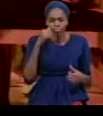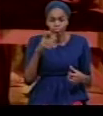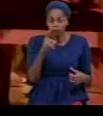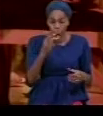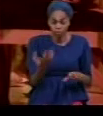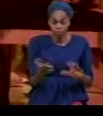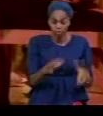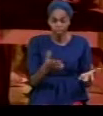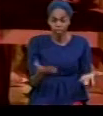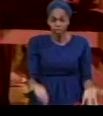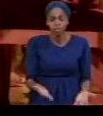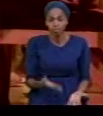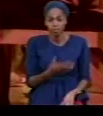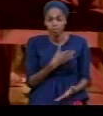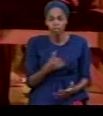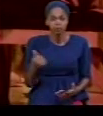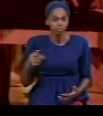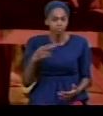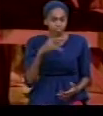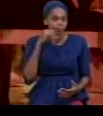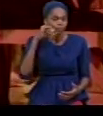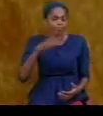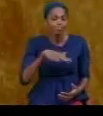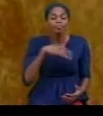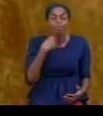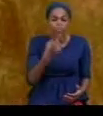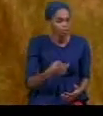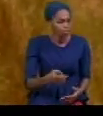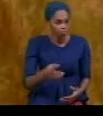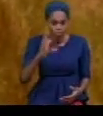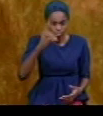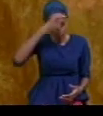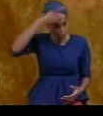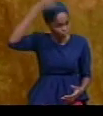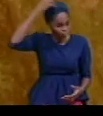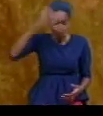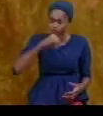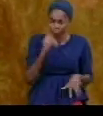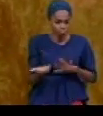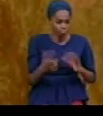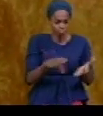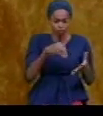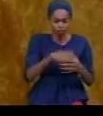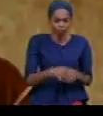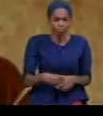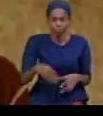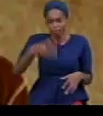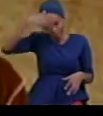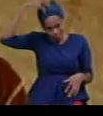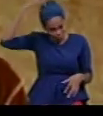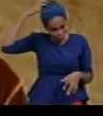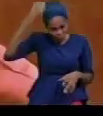Daniel did not die in the lion's den. Then I cannot die here.